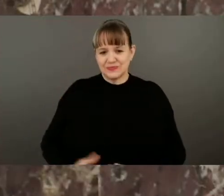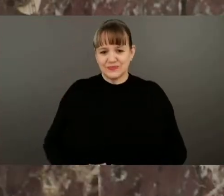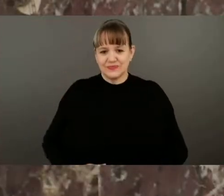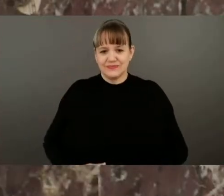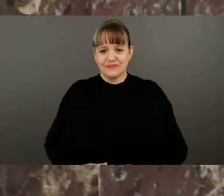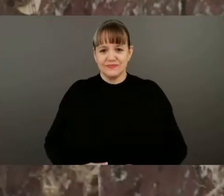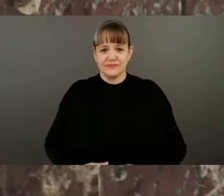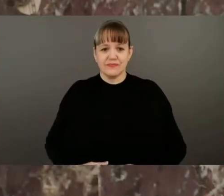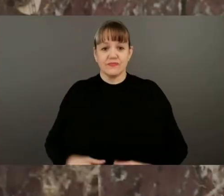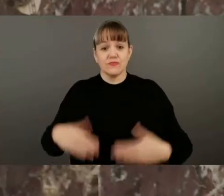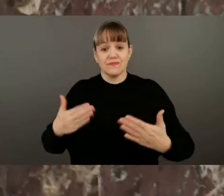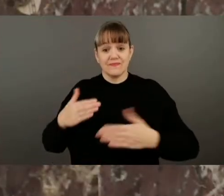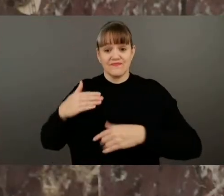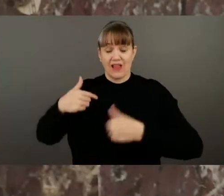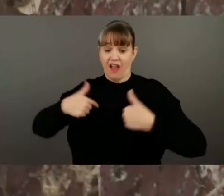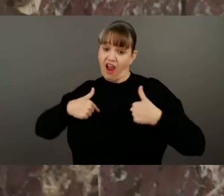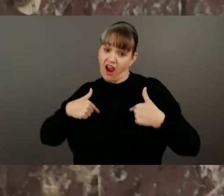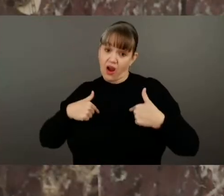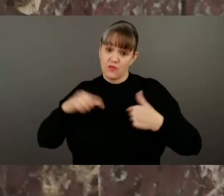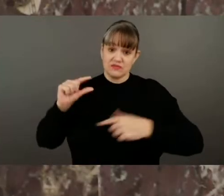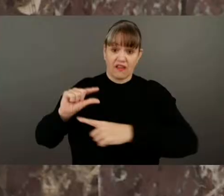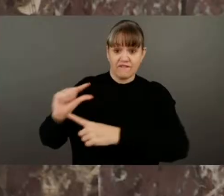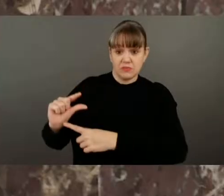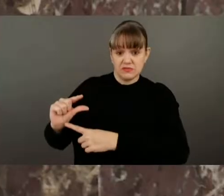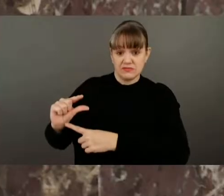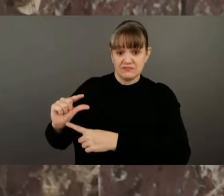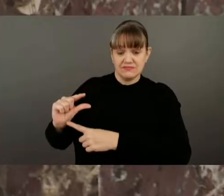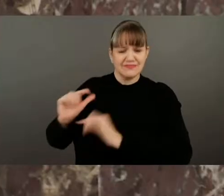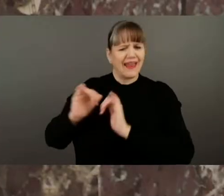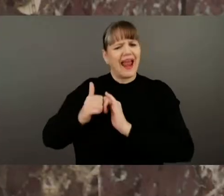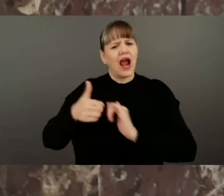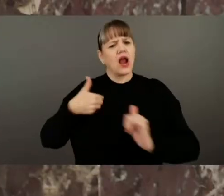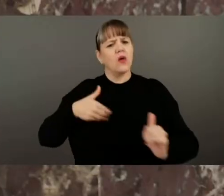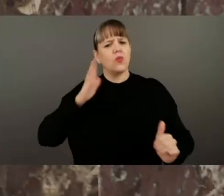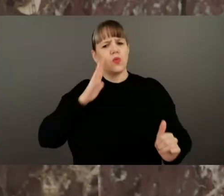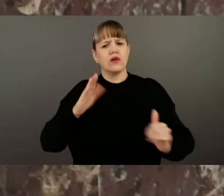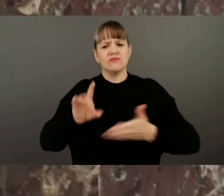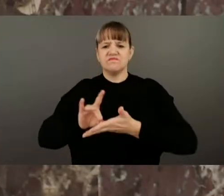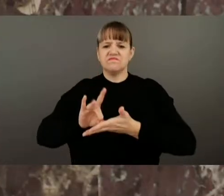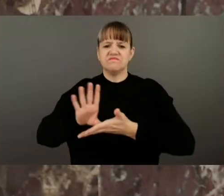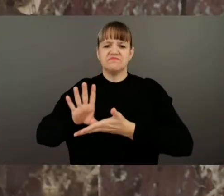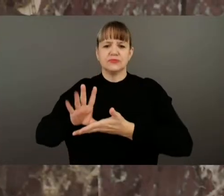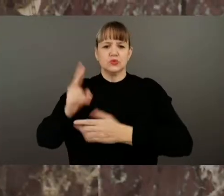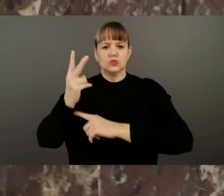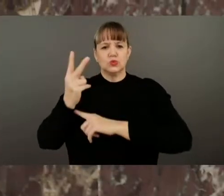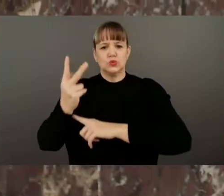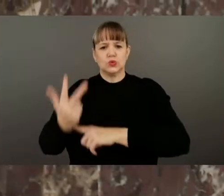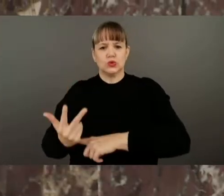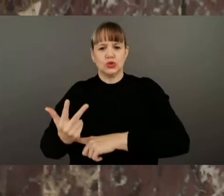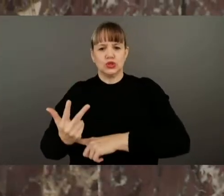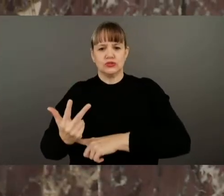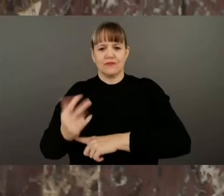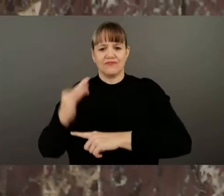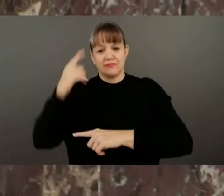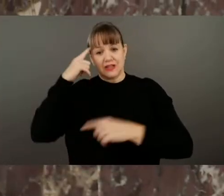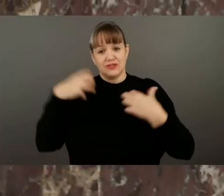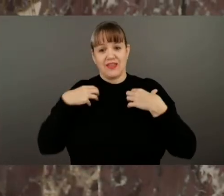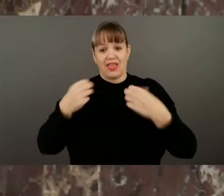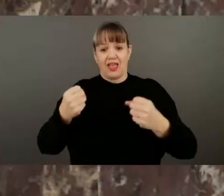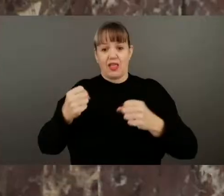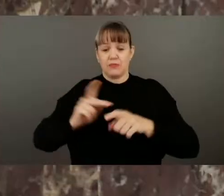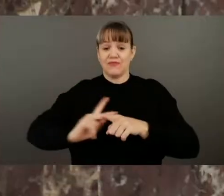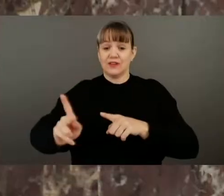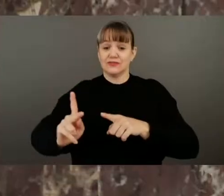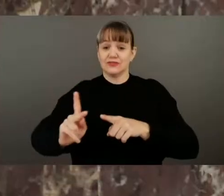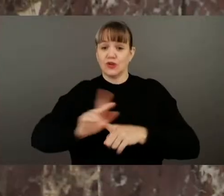how I would get rid of 2/3 of all mental health professionals overnight. The NDP's very